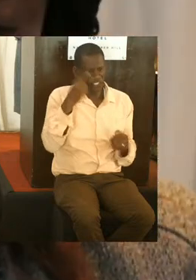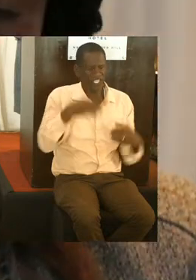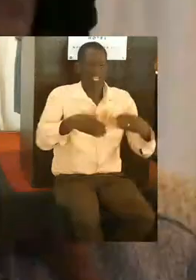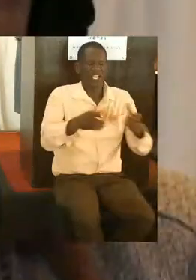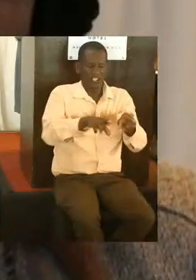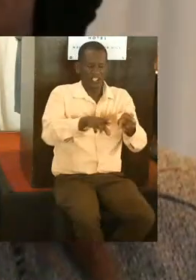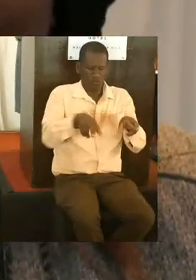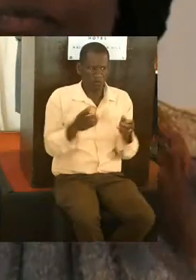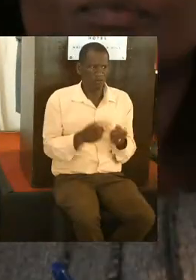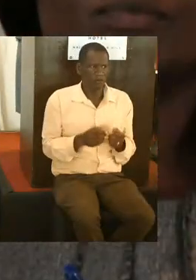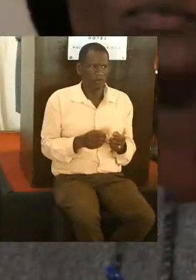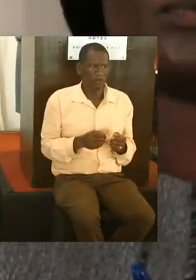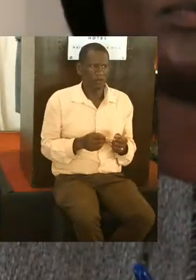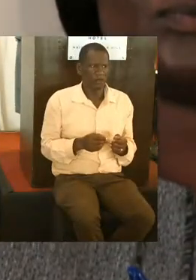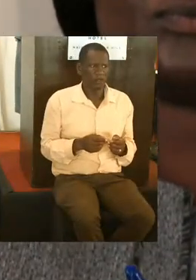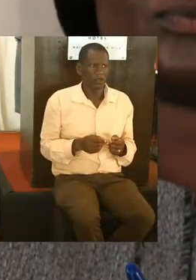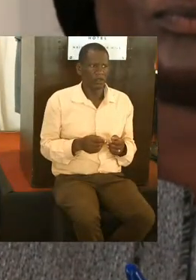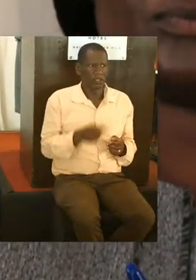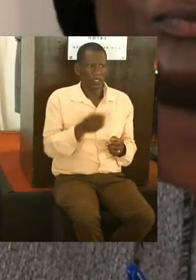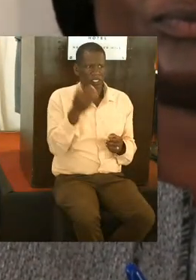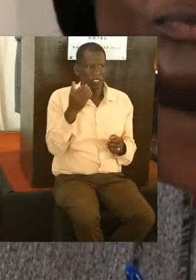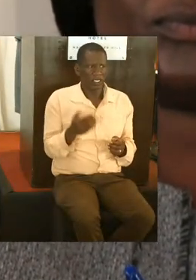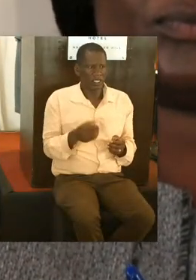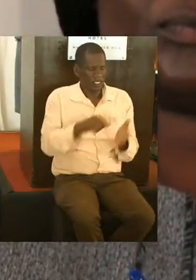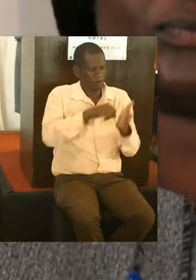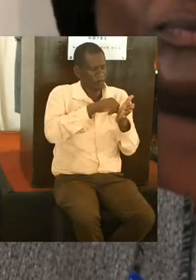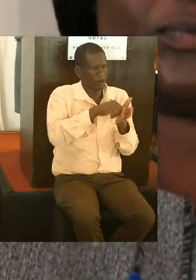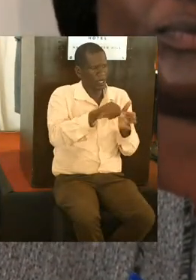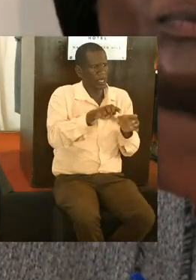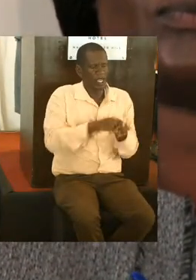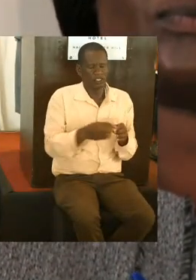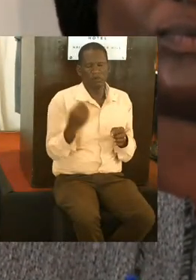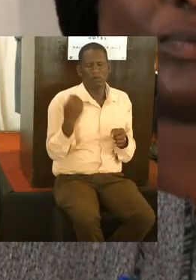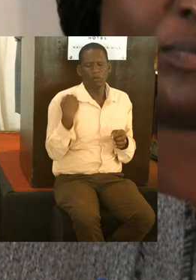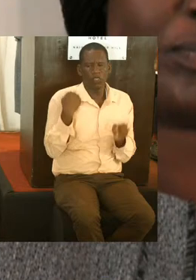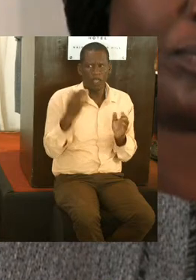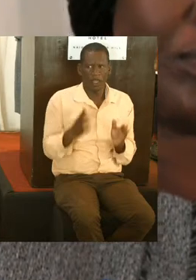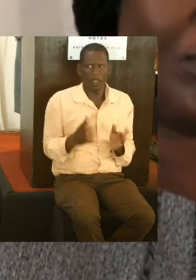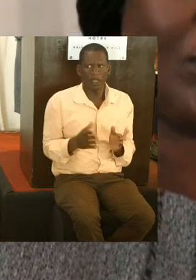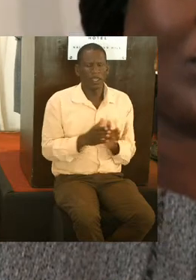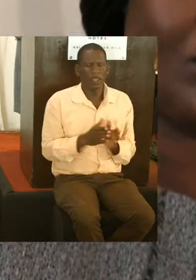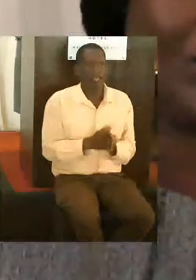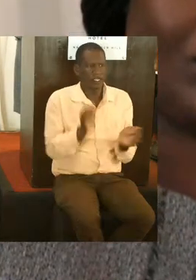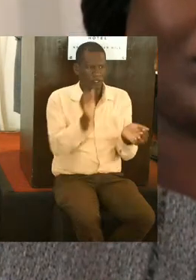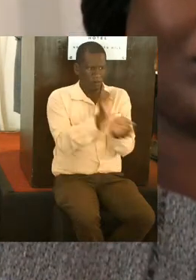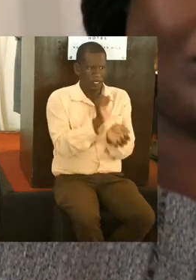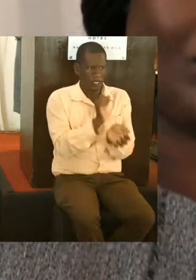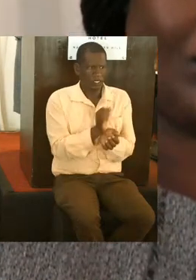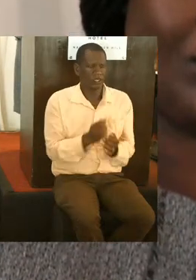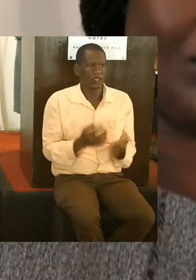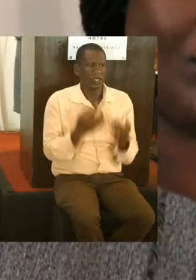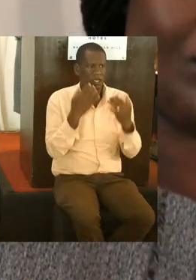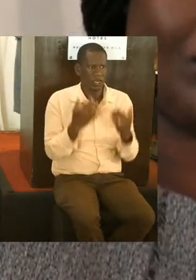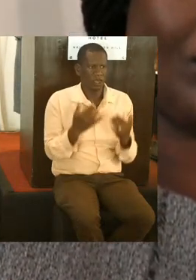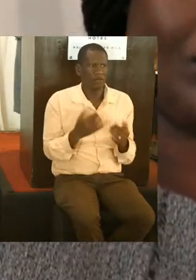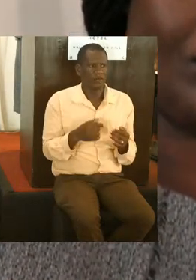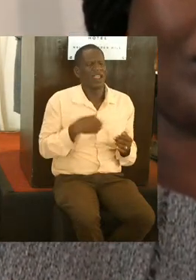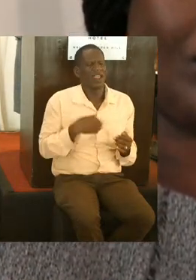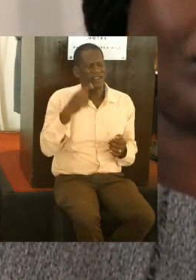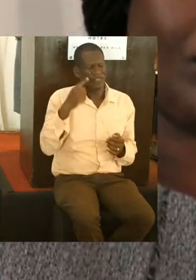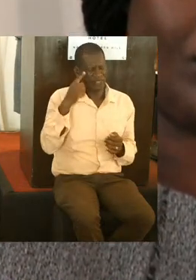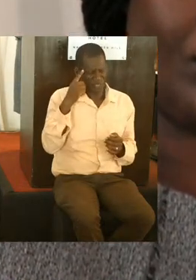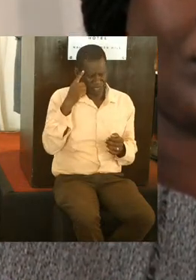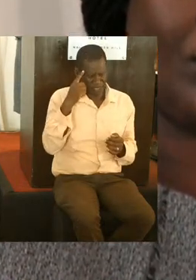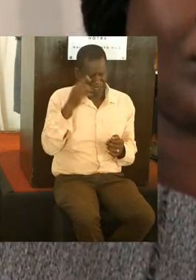classroom is is branded as being destructive and is punished so I